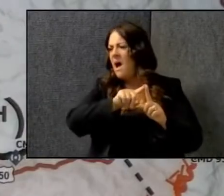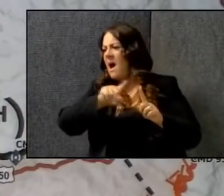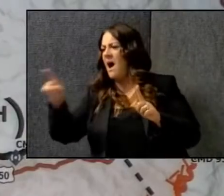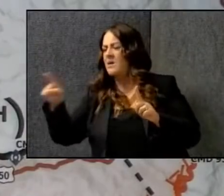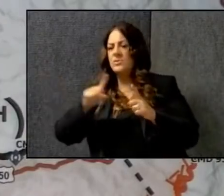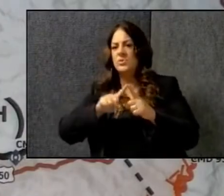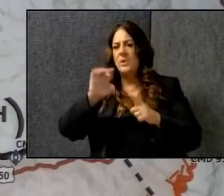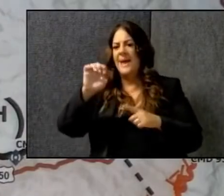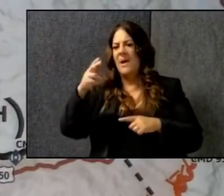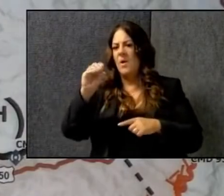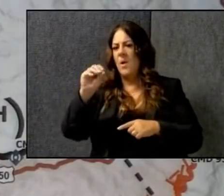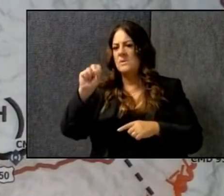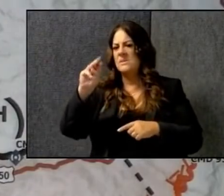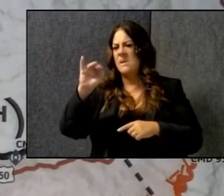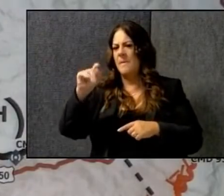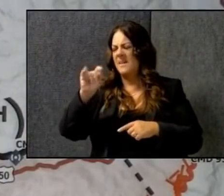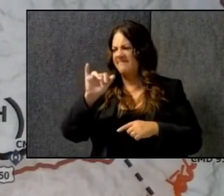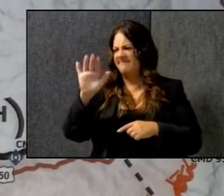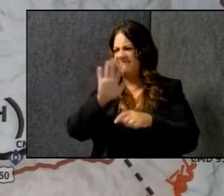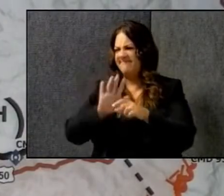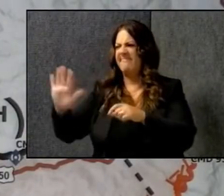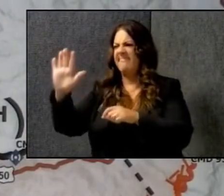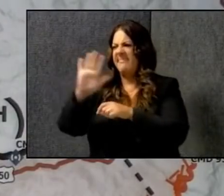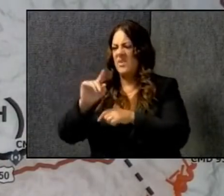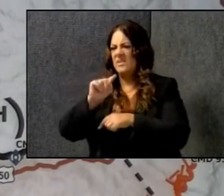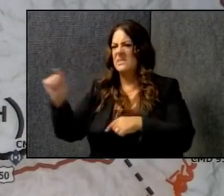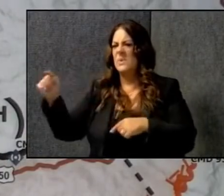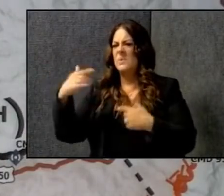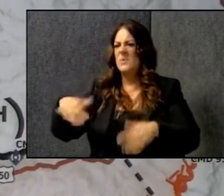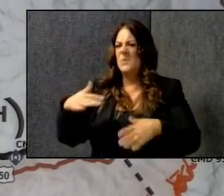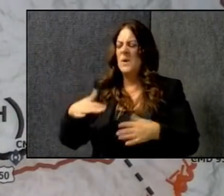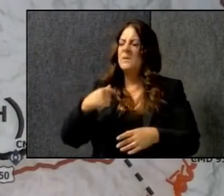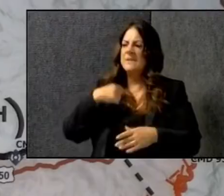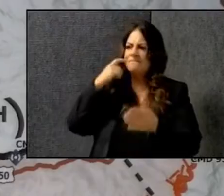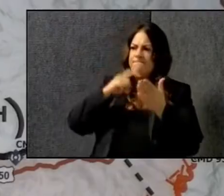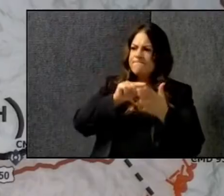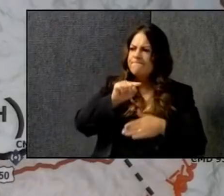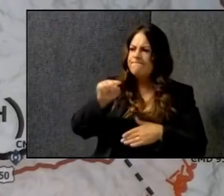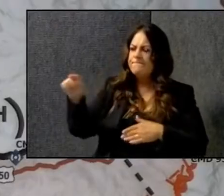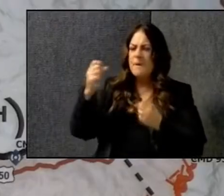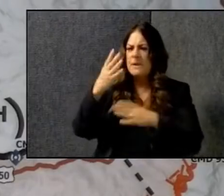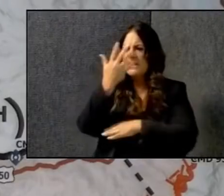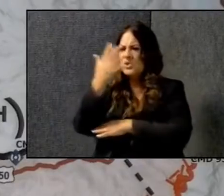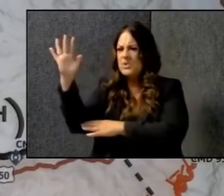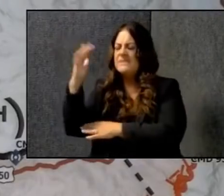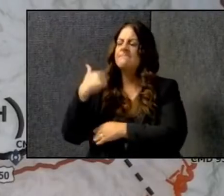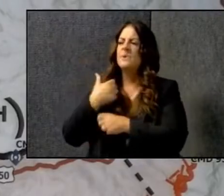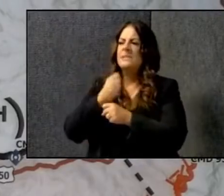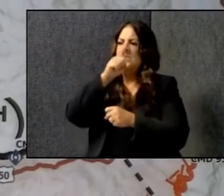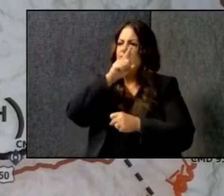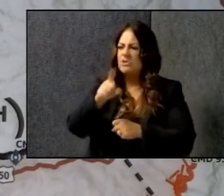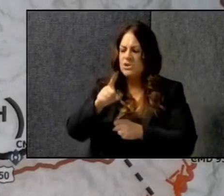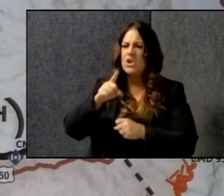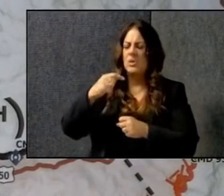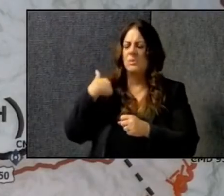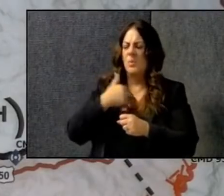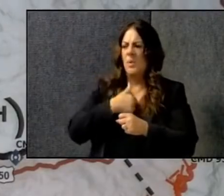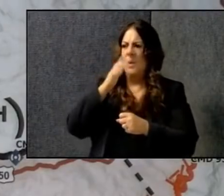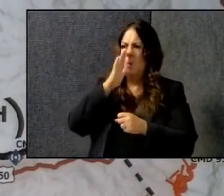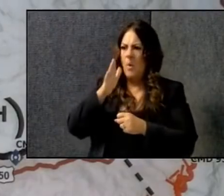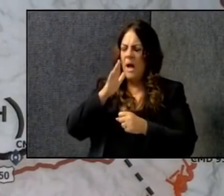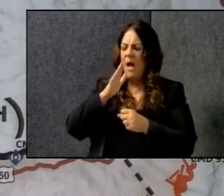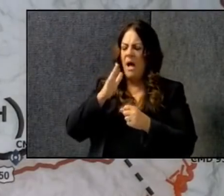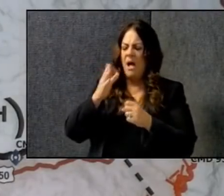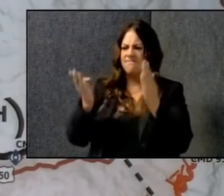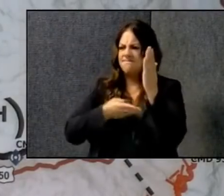there's hazard trees constantly in and around all the tracks, all those fire-weakened trees. We're trying to make sure all those hazards are mitigated so we